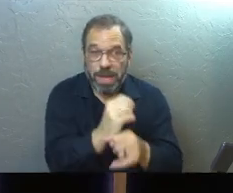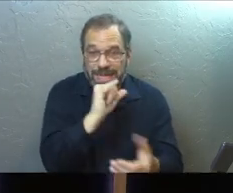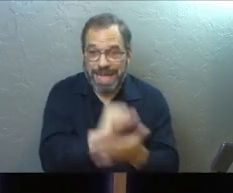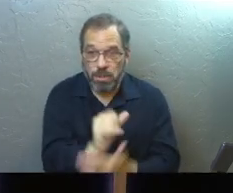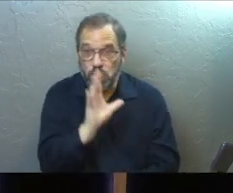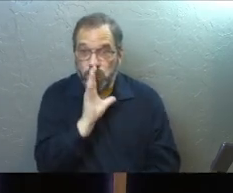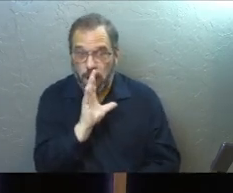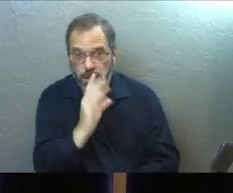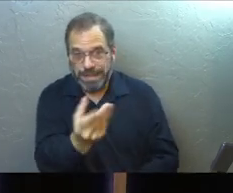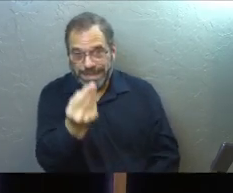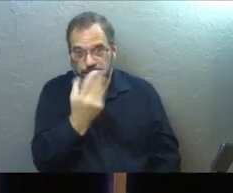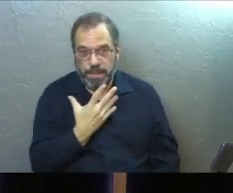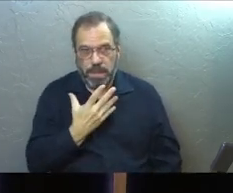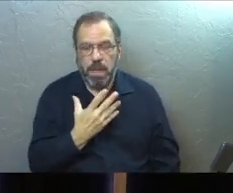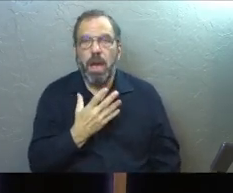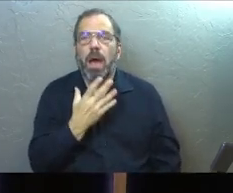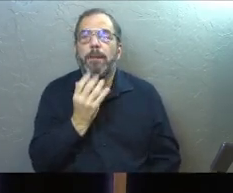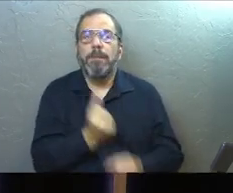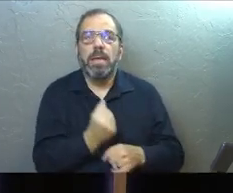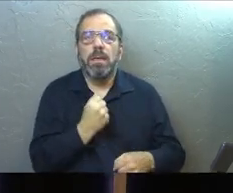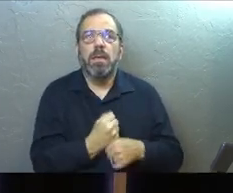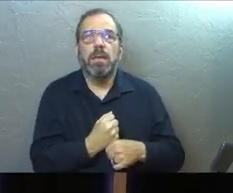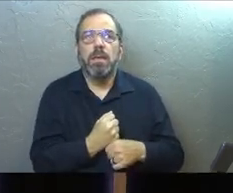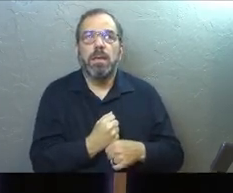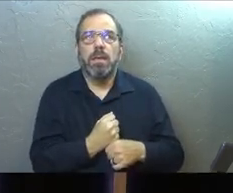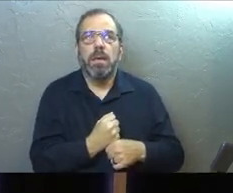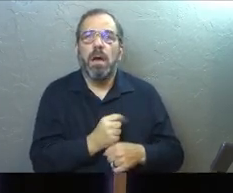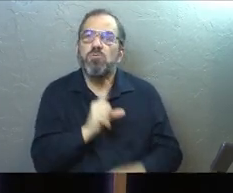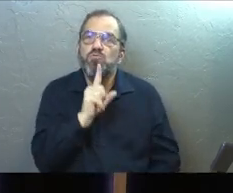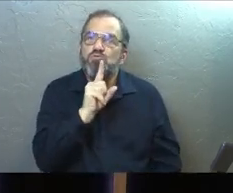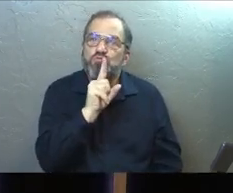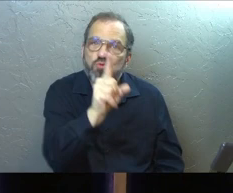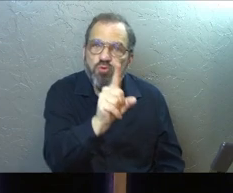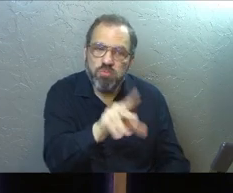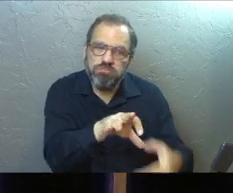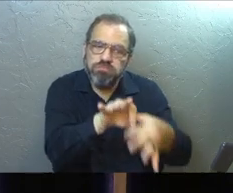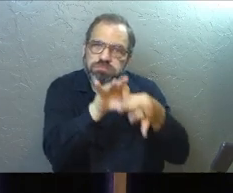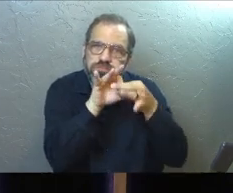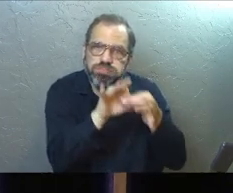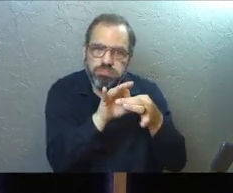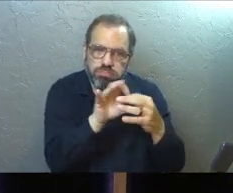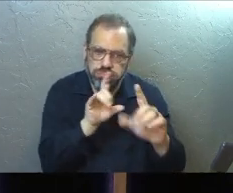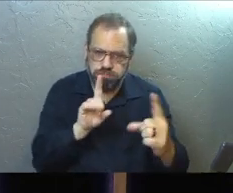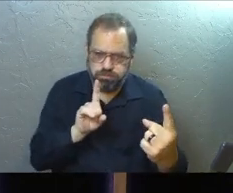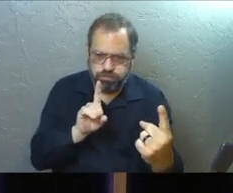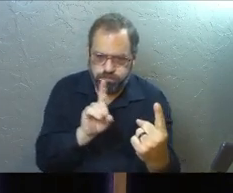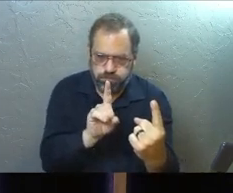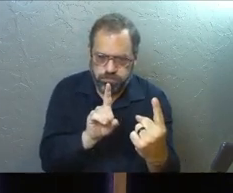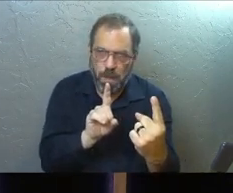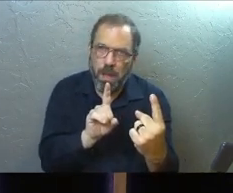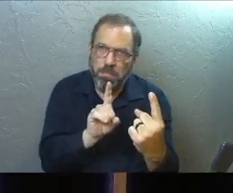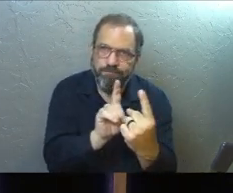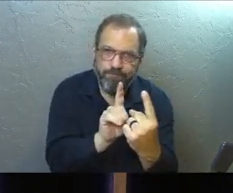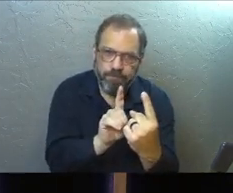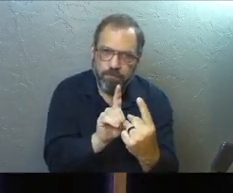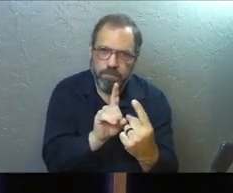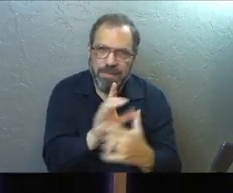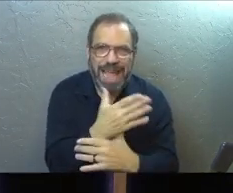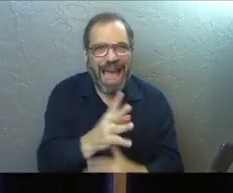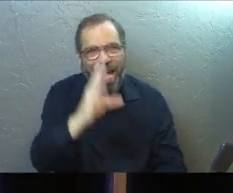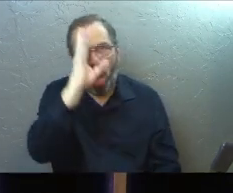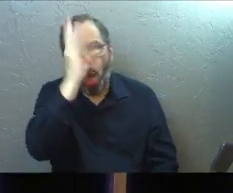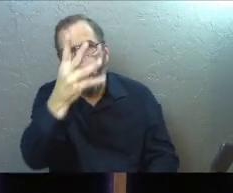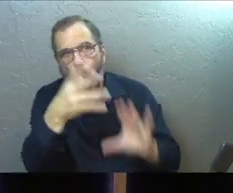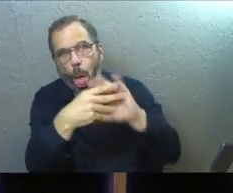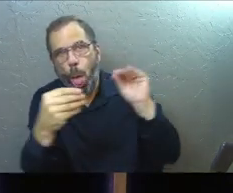you spoke something back, you were also making an authentic relational step toward me by sharing something real about yourself, not making